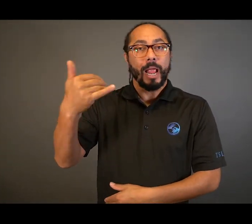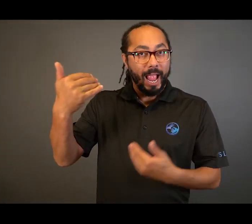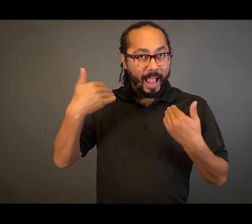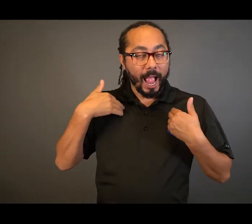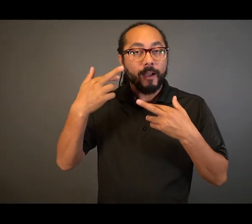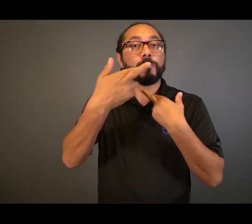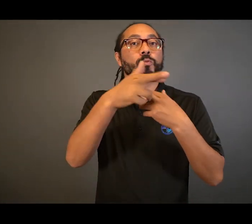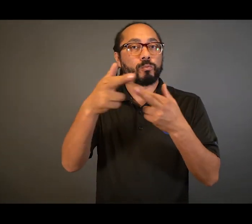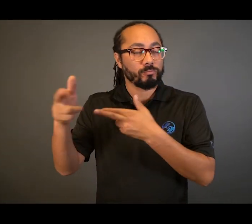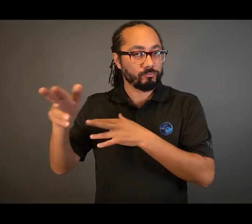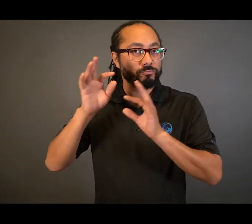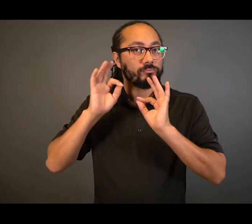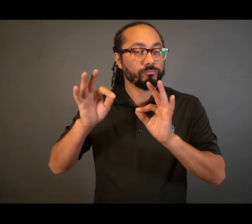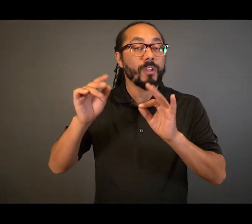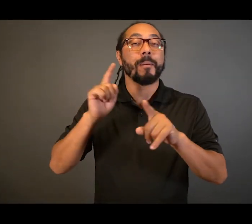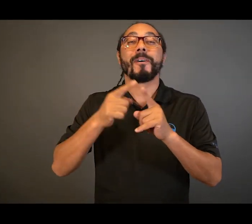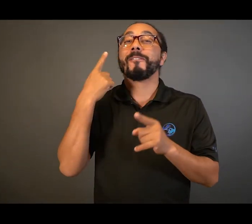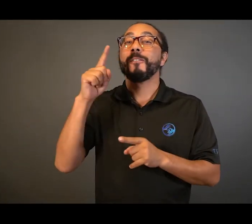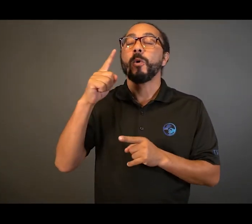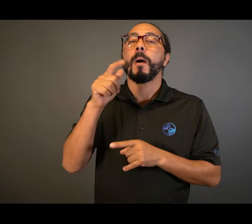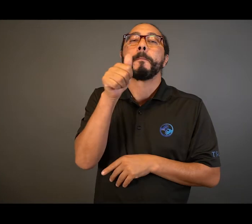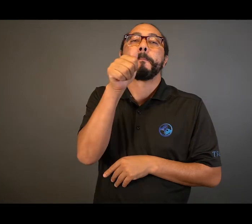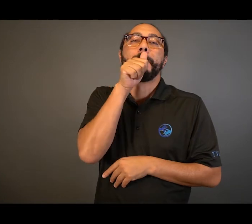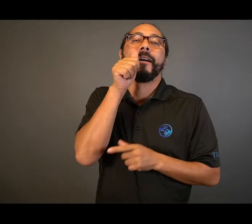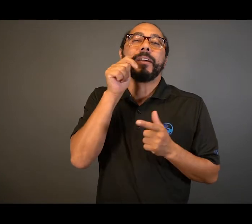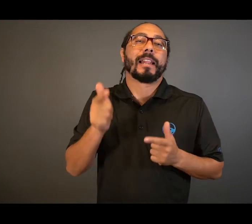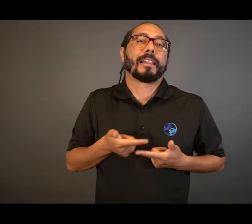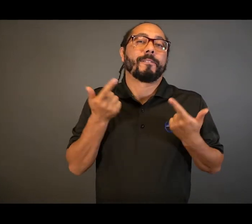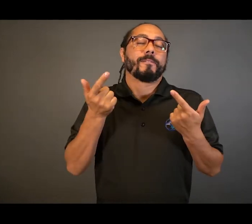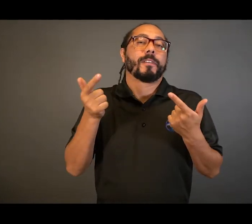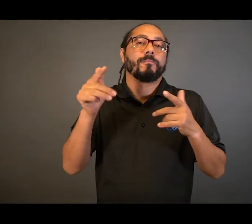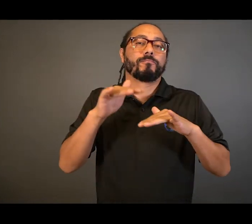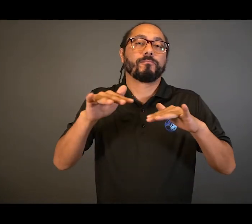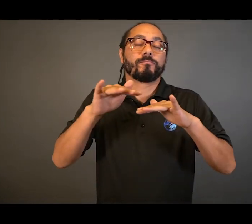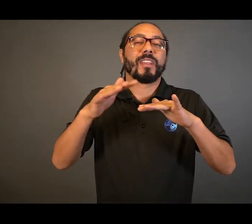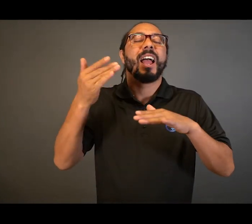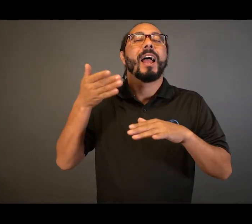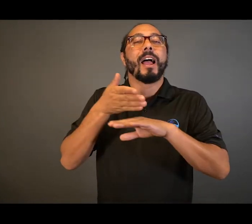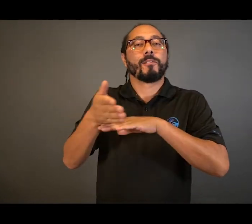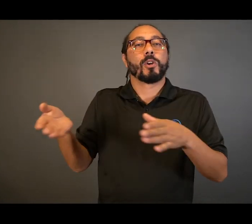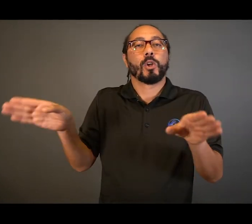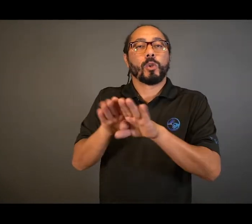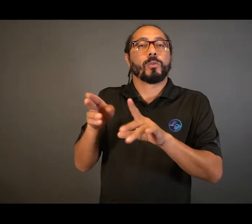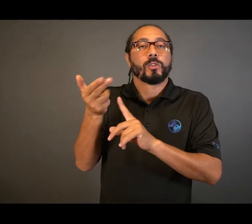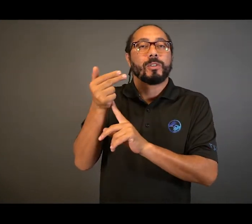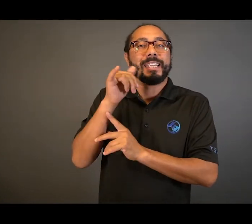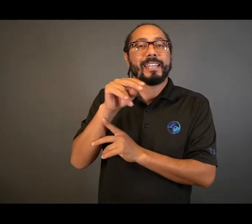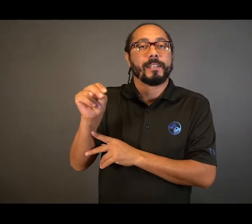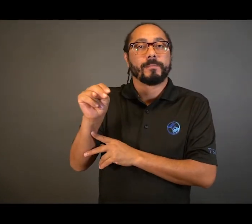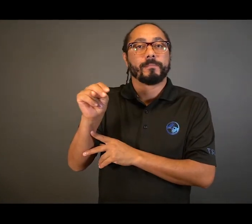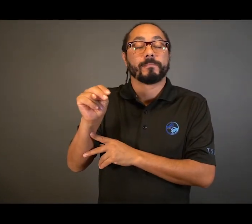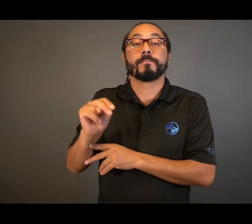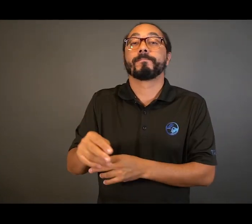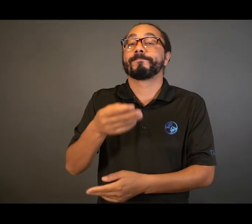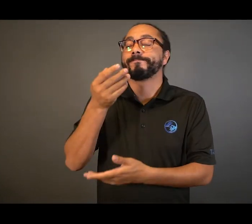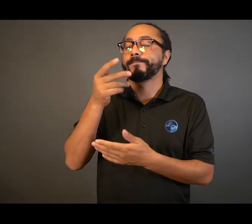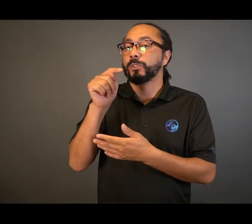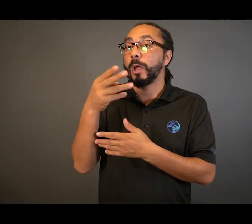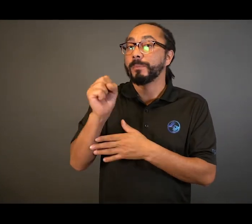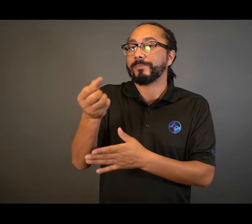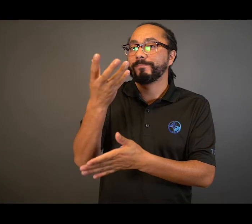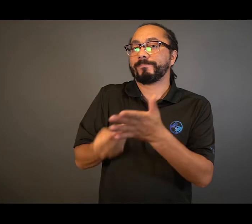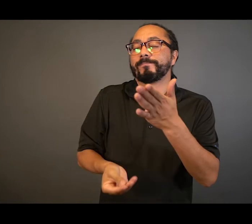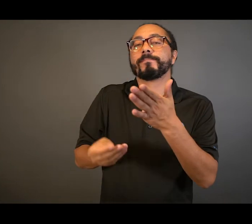used these rooms as private living quarters after closing the inn. Thomas Montgomery died